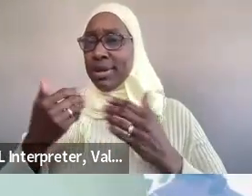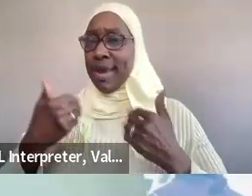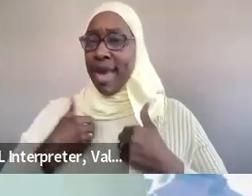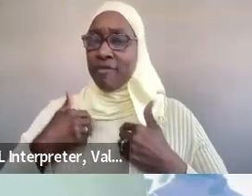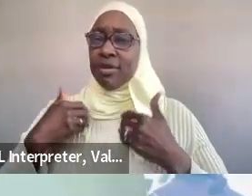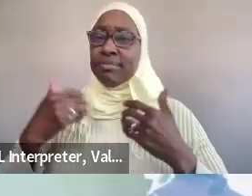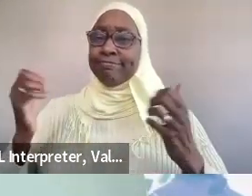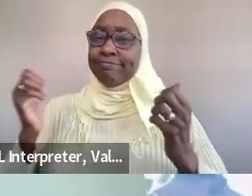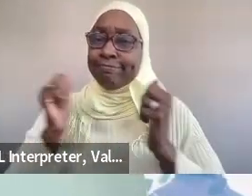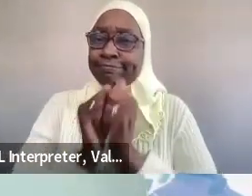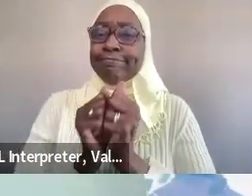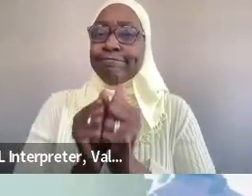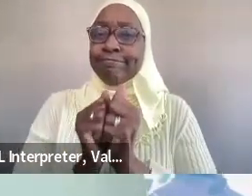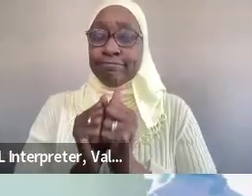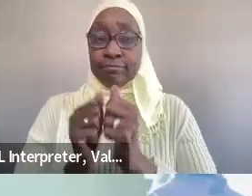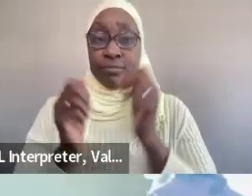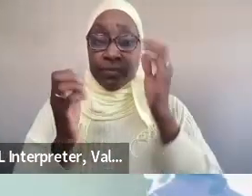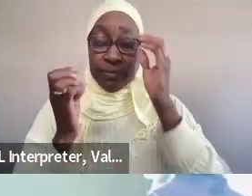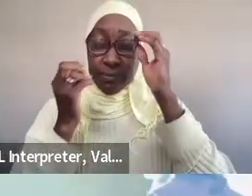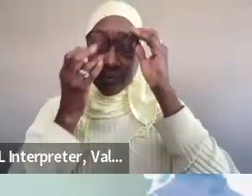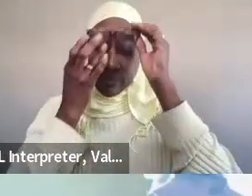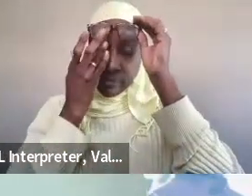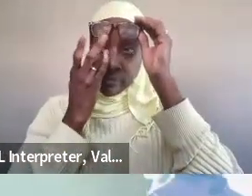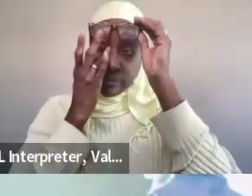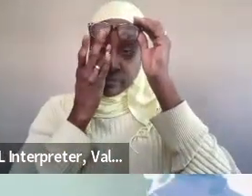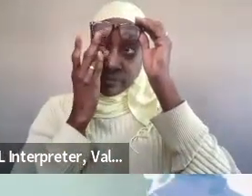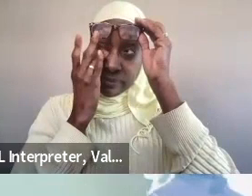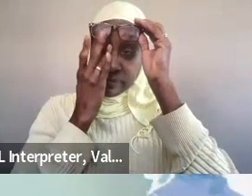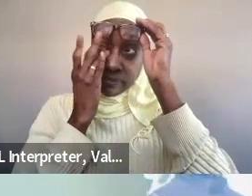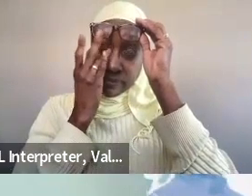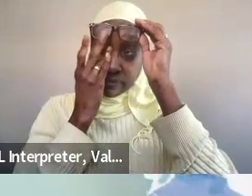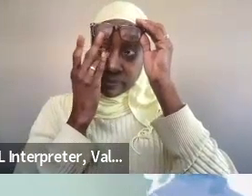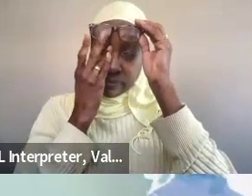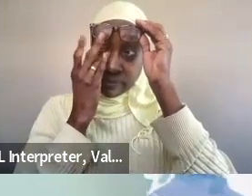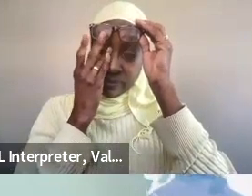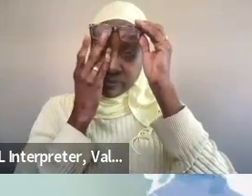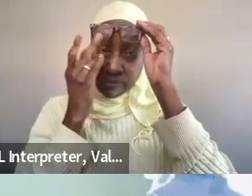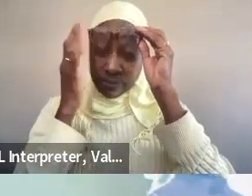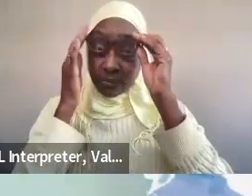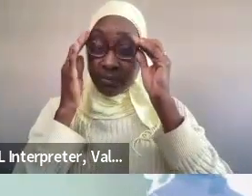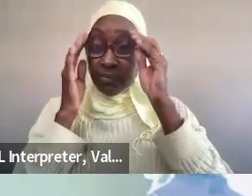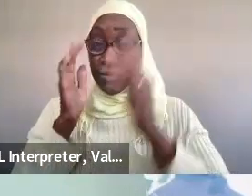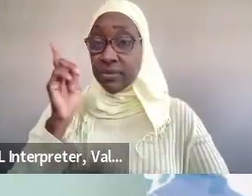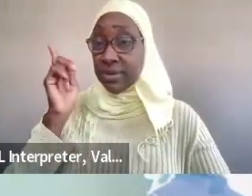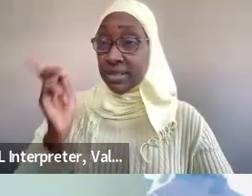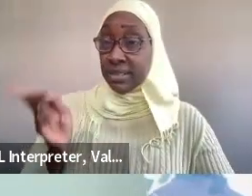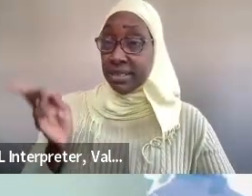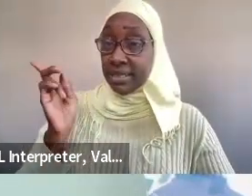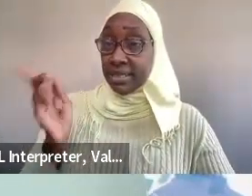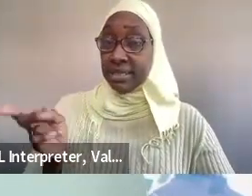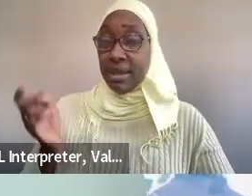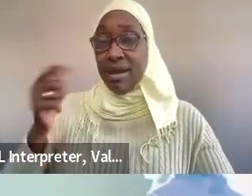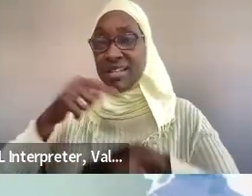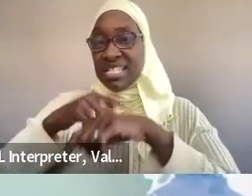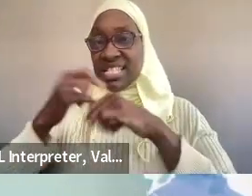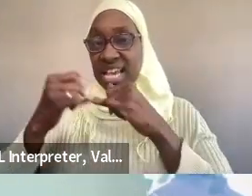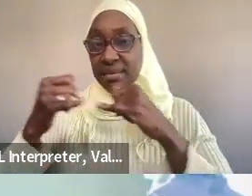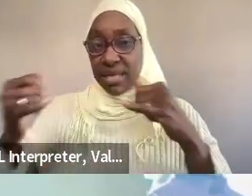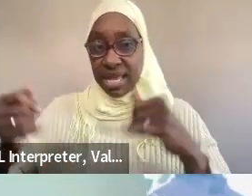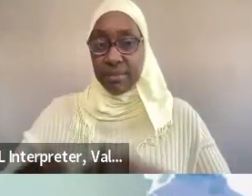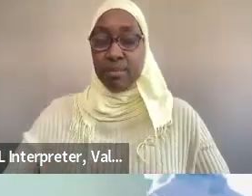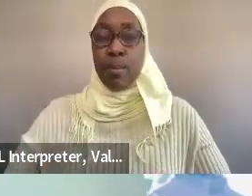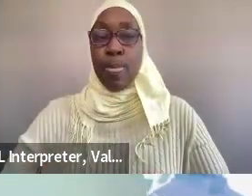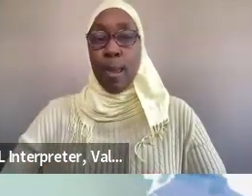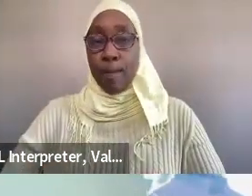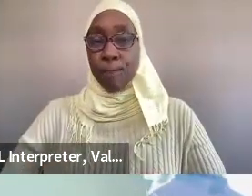So this is our timeline, the ALAT timeline that I would say. So ALAT started in September 2021,